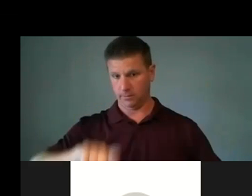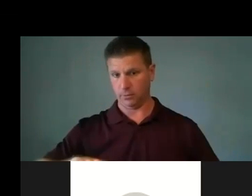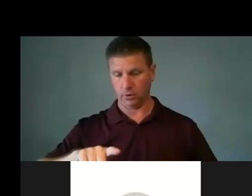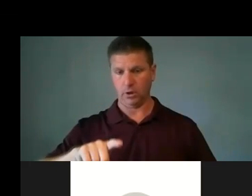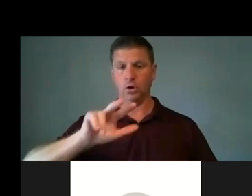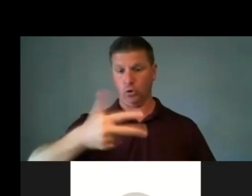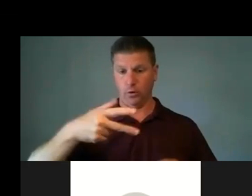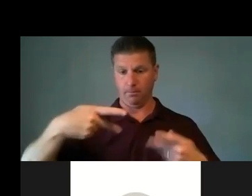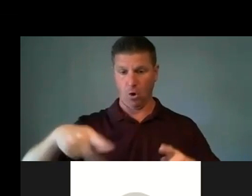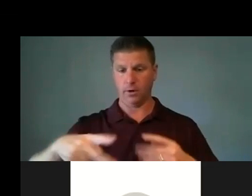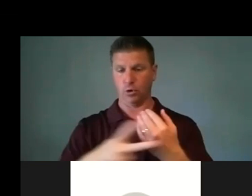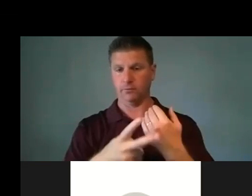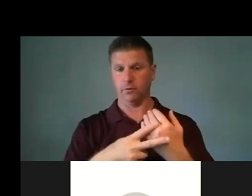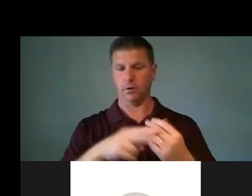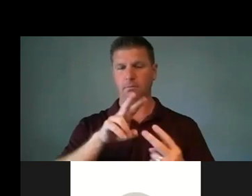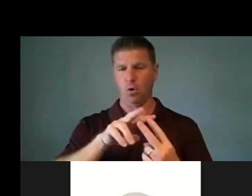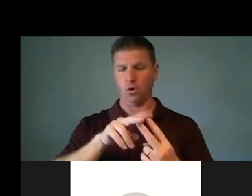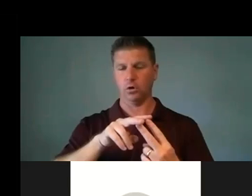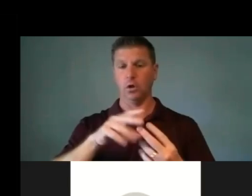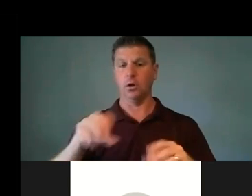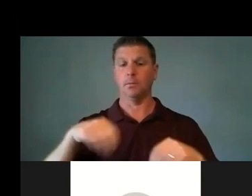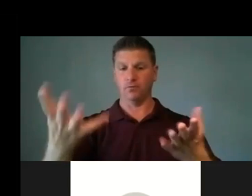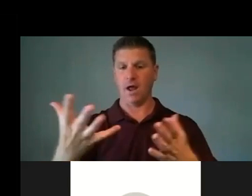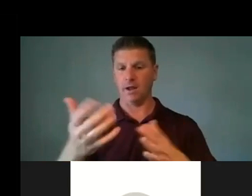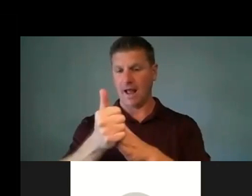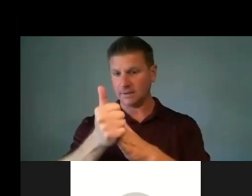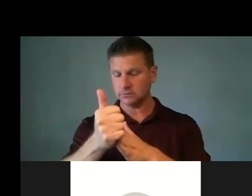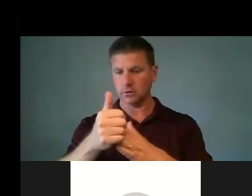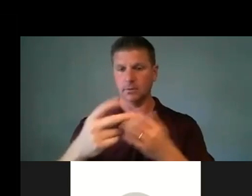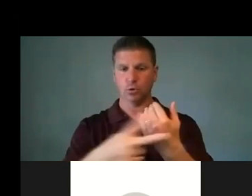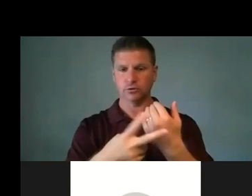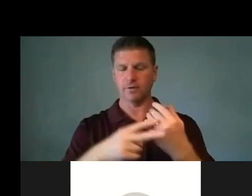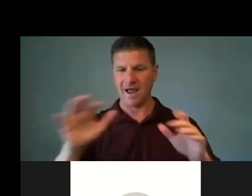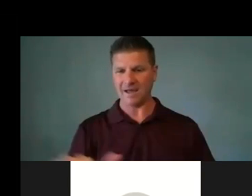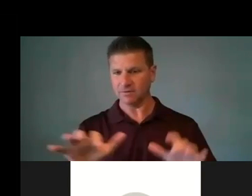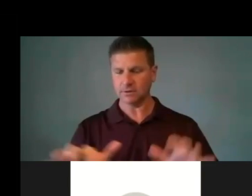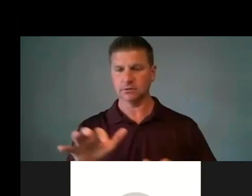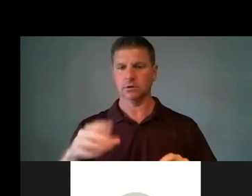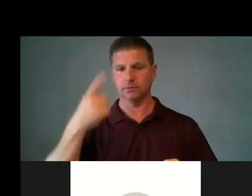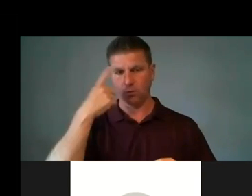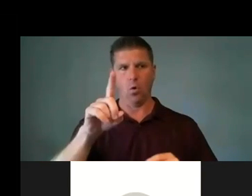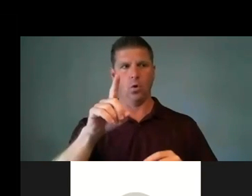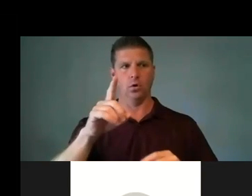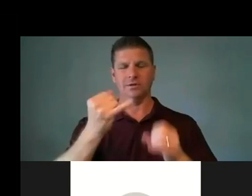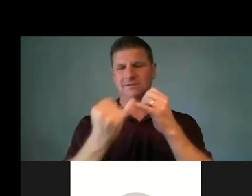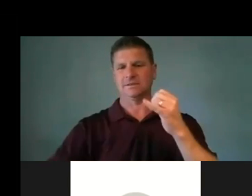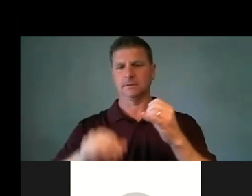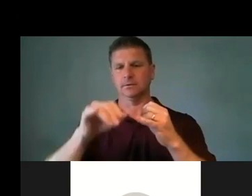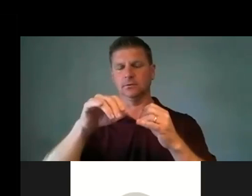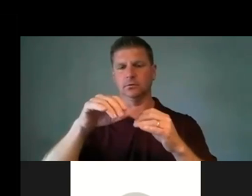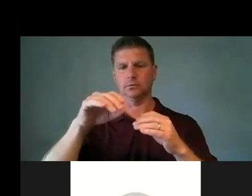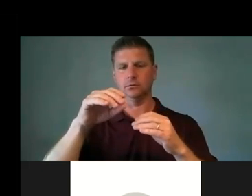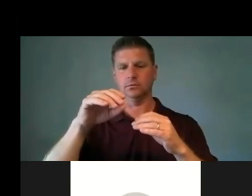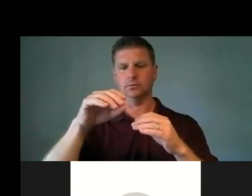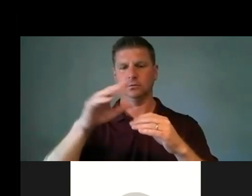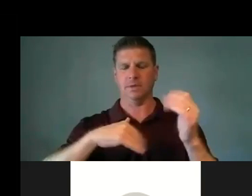a third-party preservation partner to provide guidance on preservation activities for the Skinny building. And I can certainly